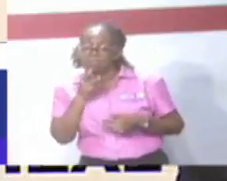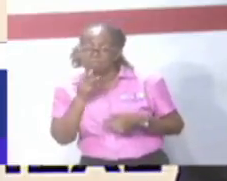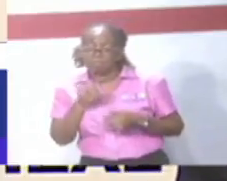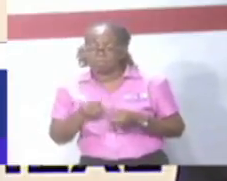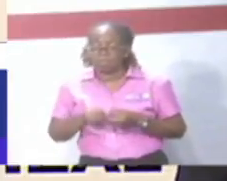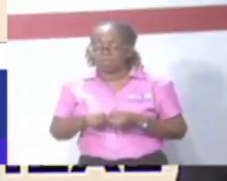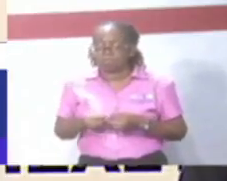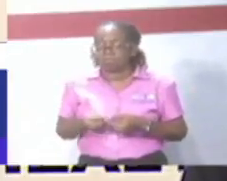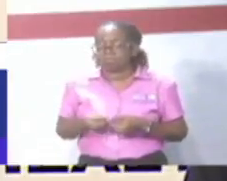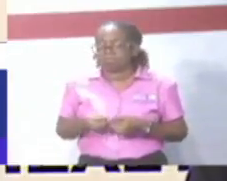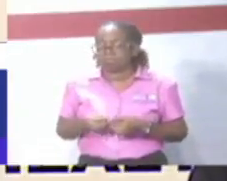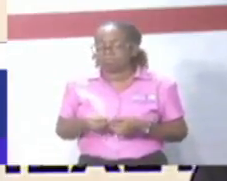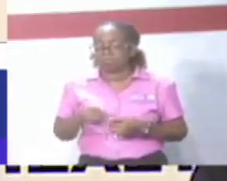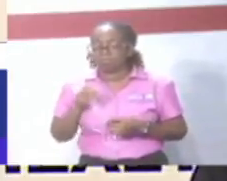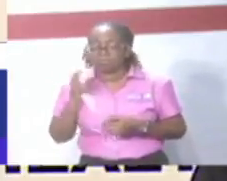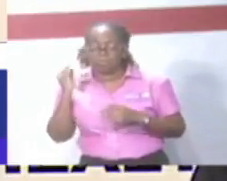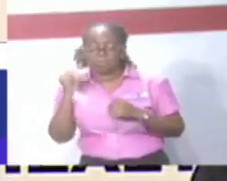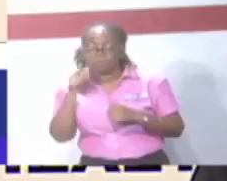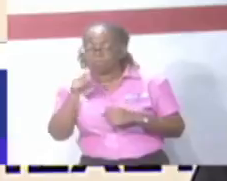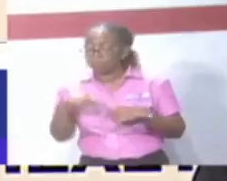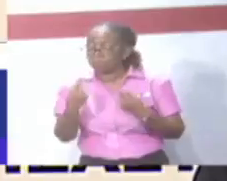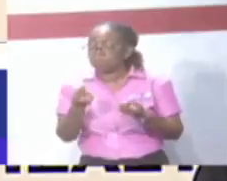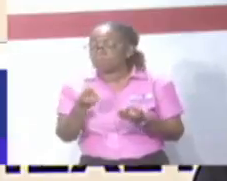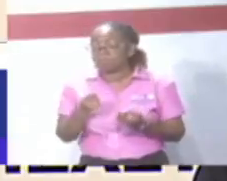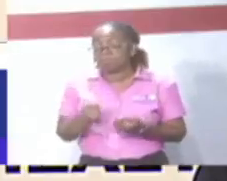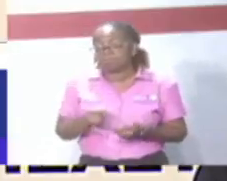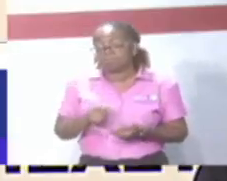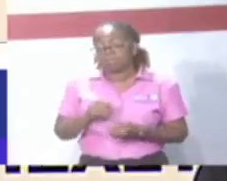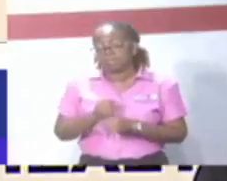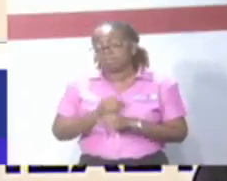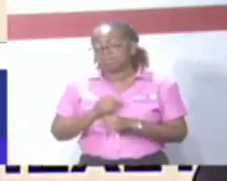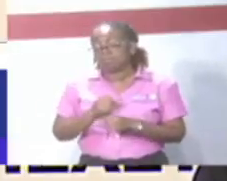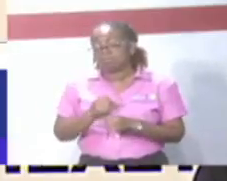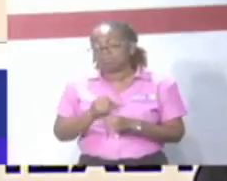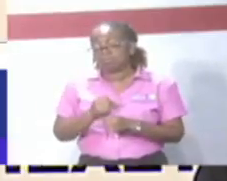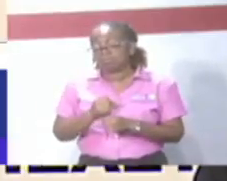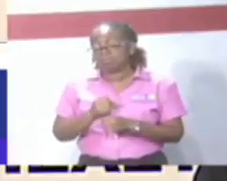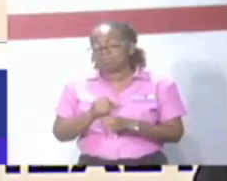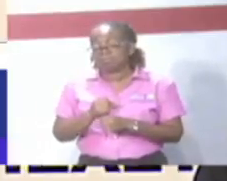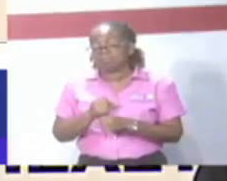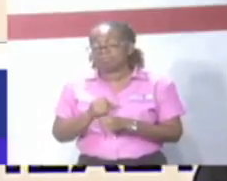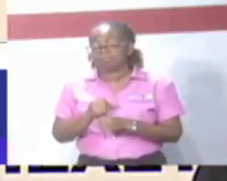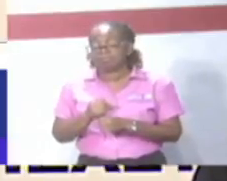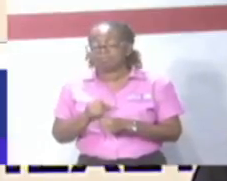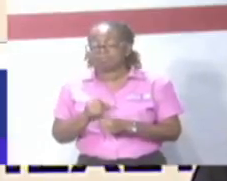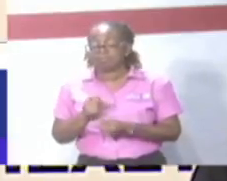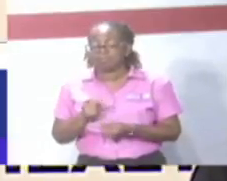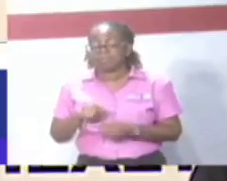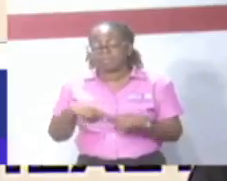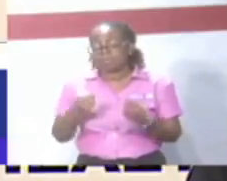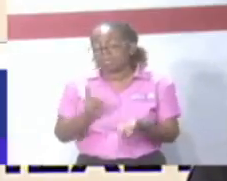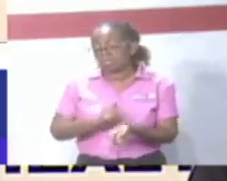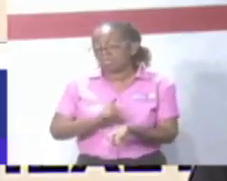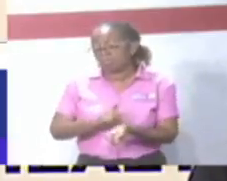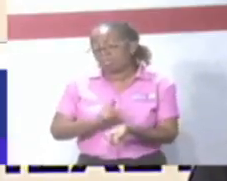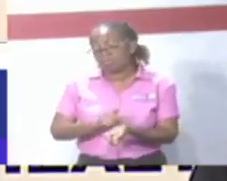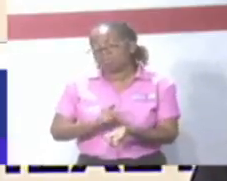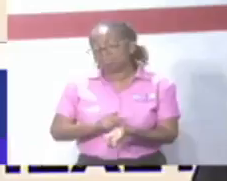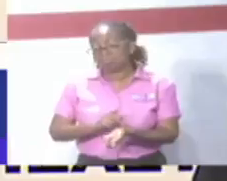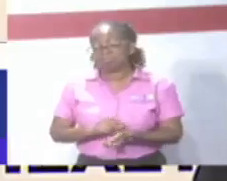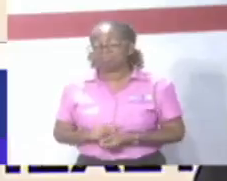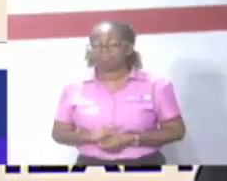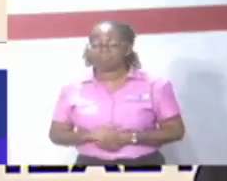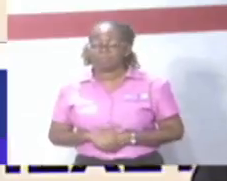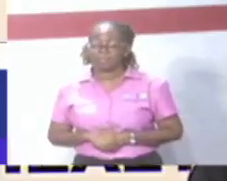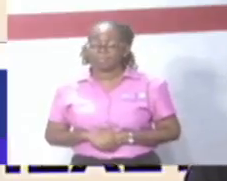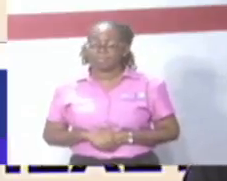got treatment. The other thing is erectile dysfunction. Studies have now shown that the